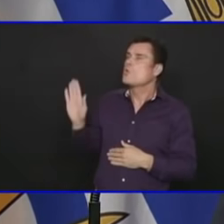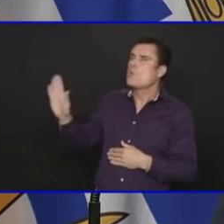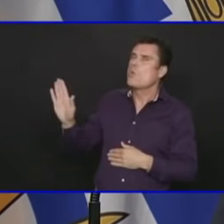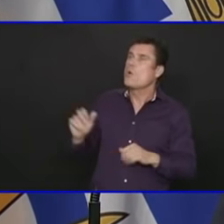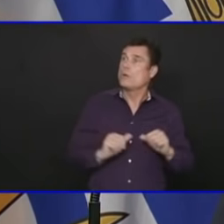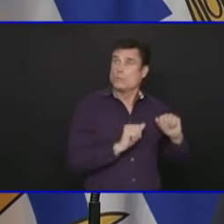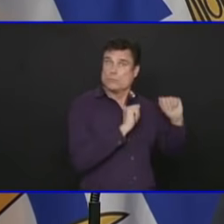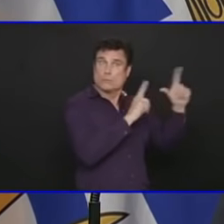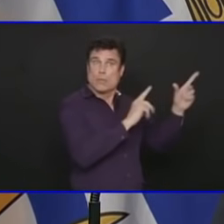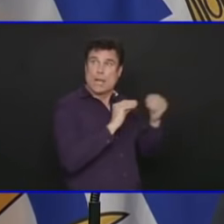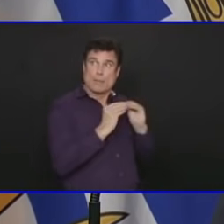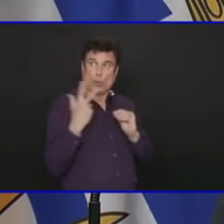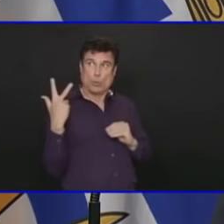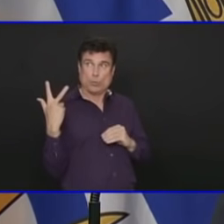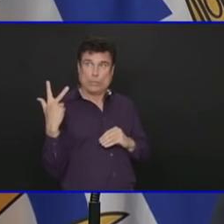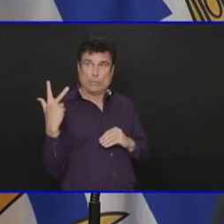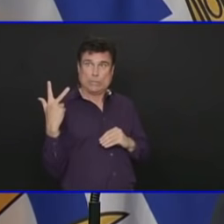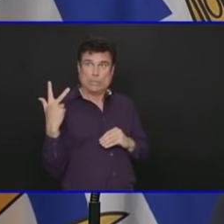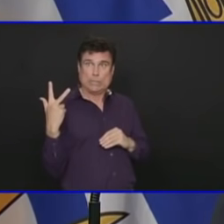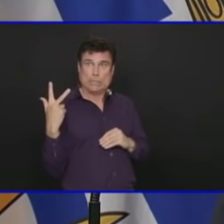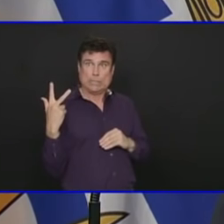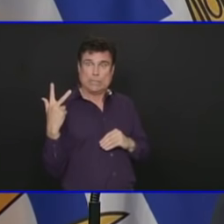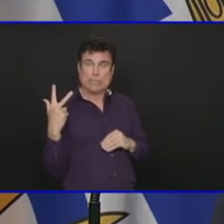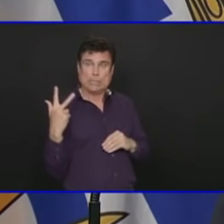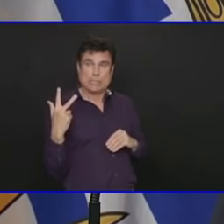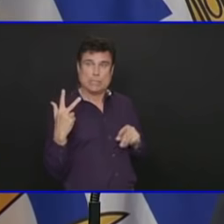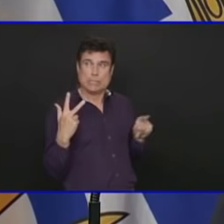local acquisition. I guess that's community transmission.